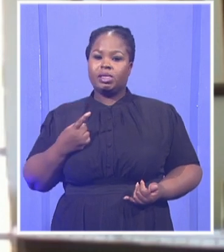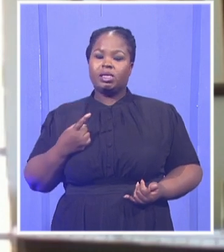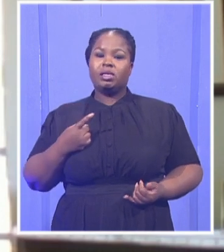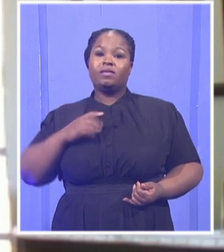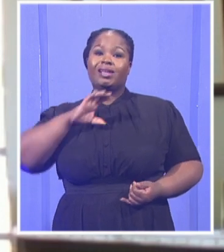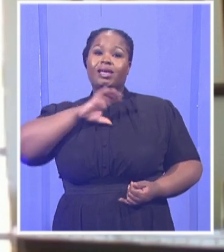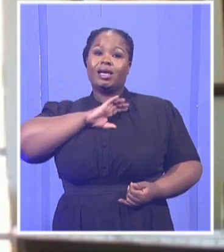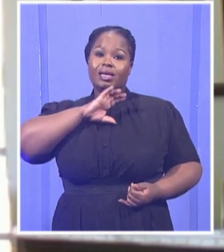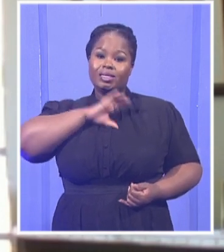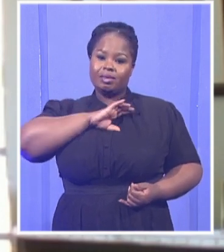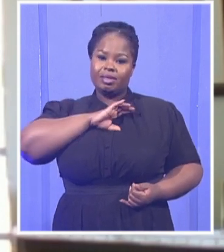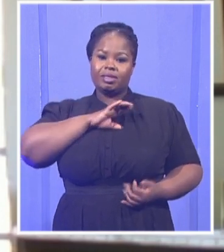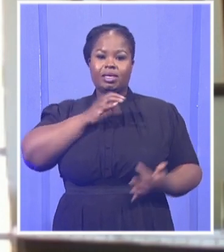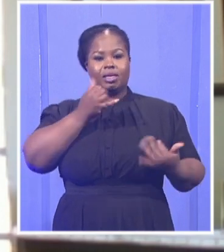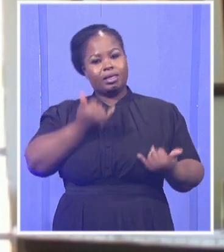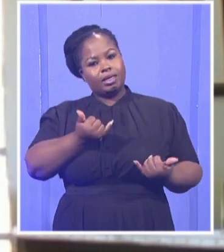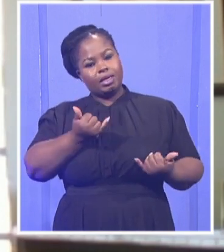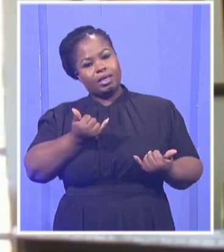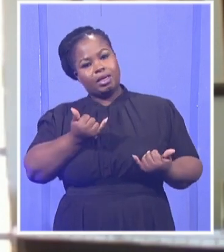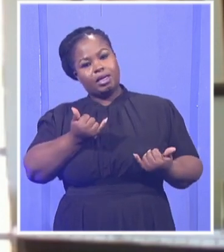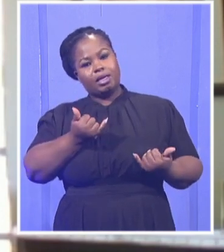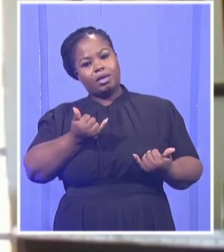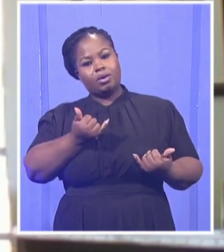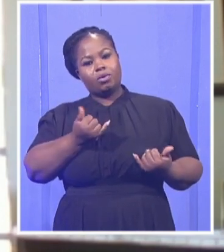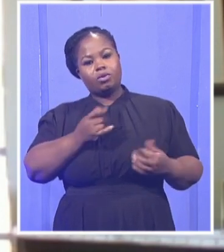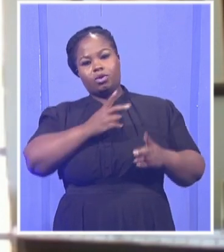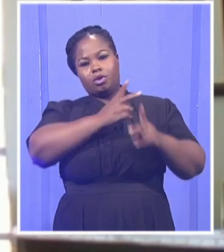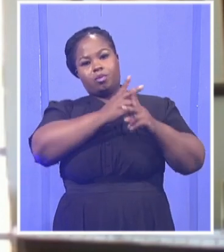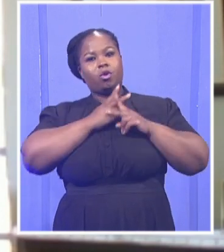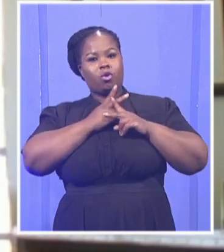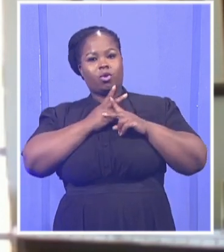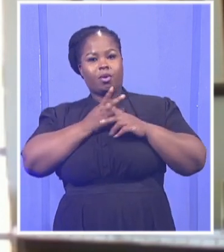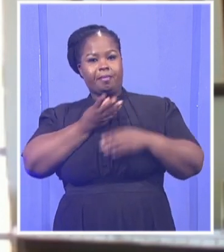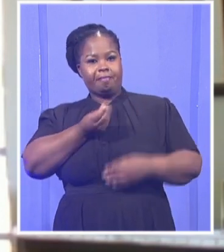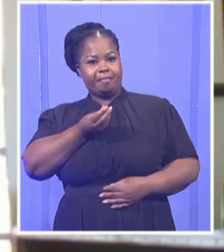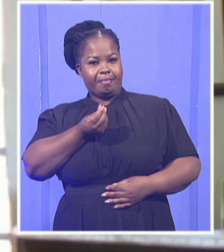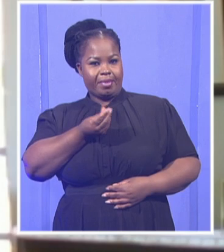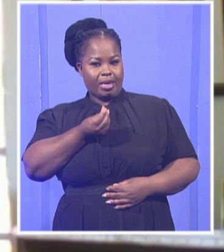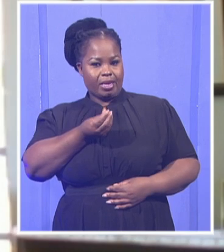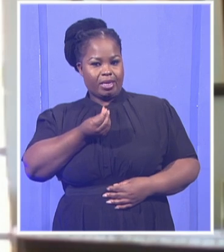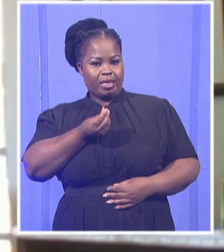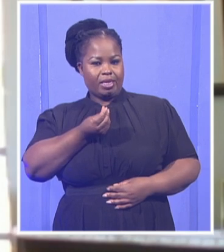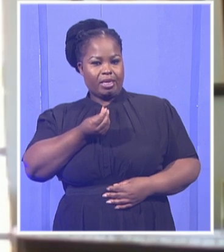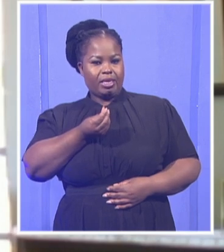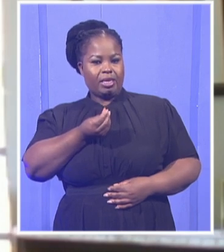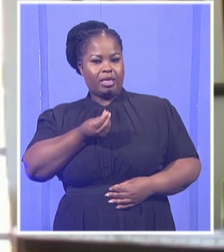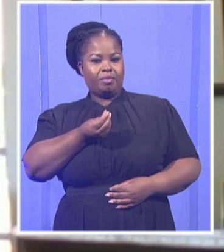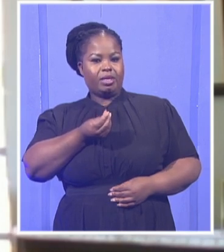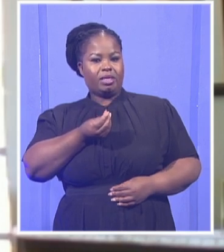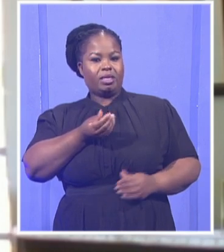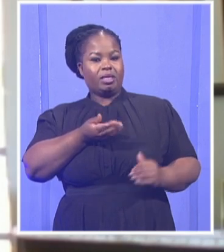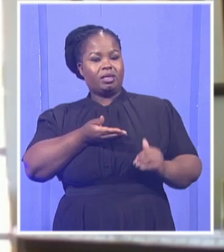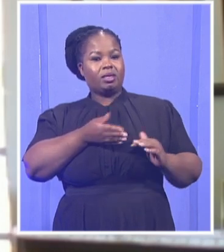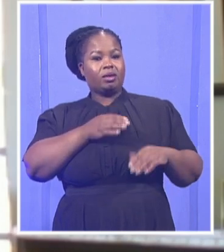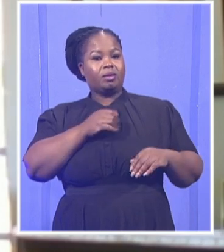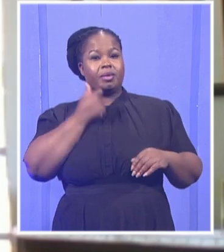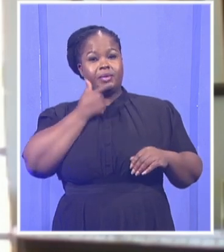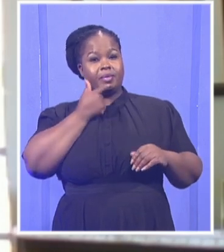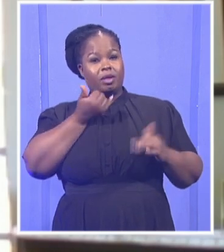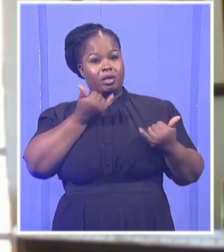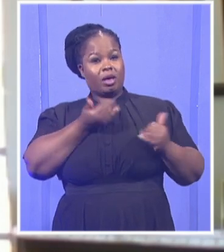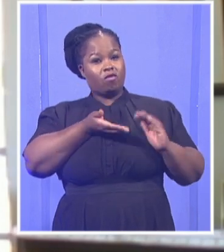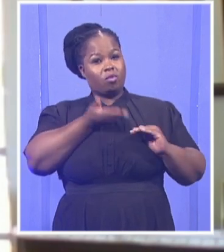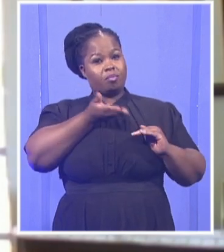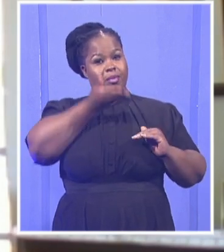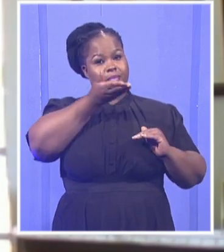consumers are resorting to borrowing money at an increasing rate in recent times to make